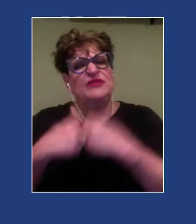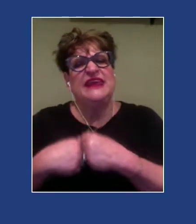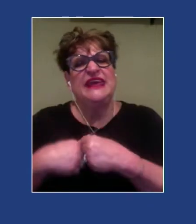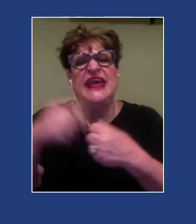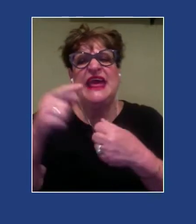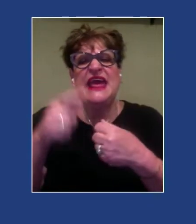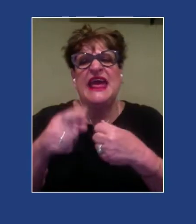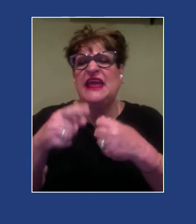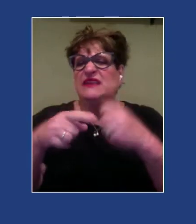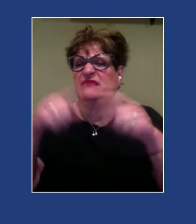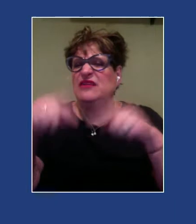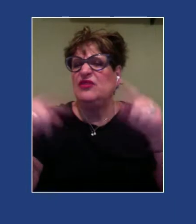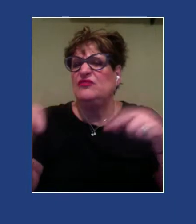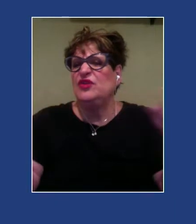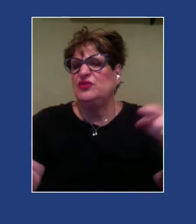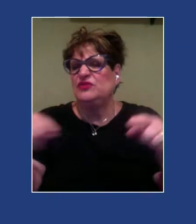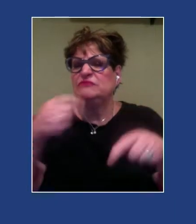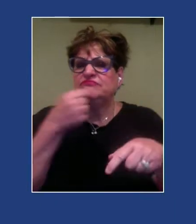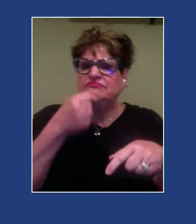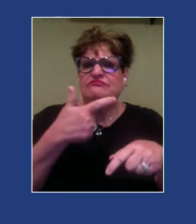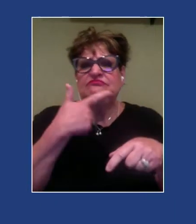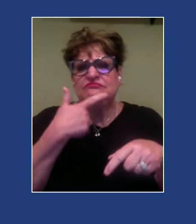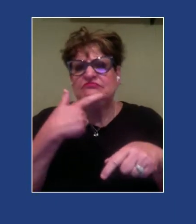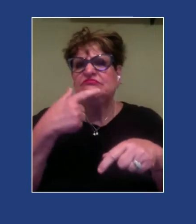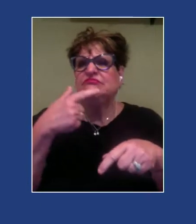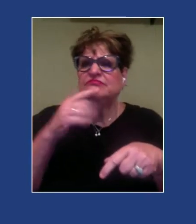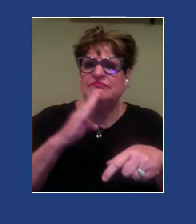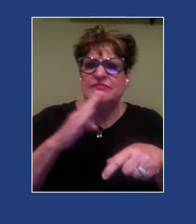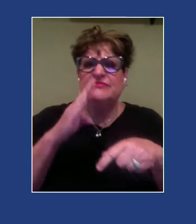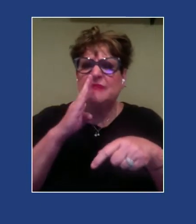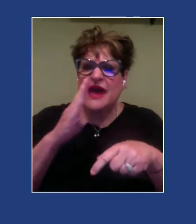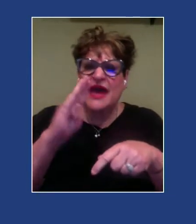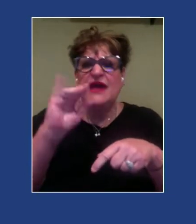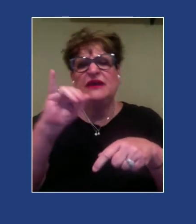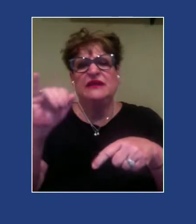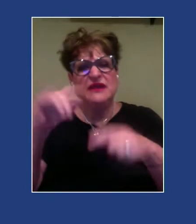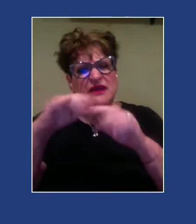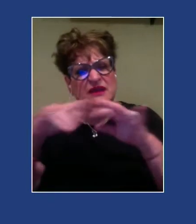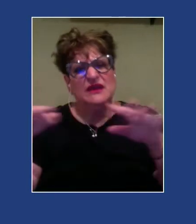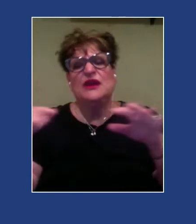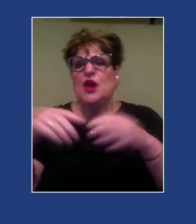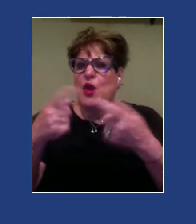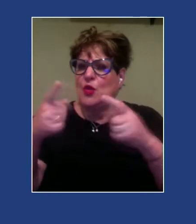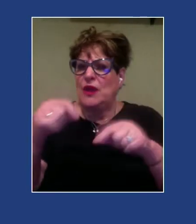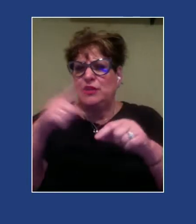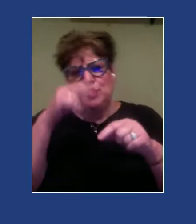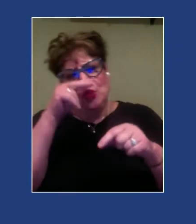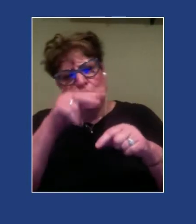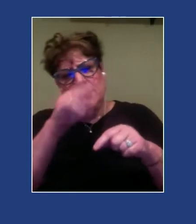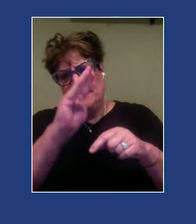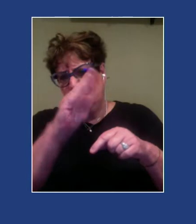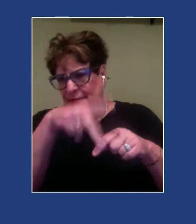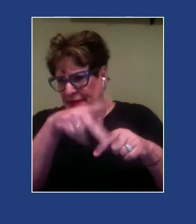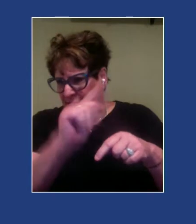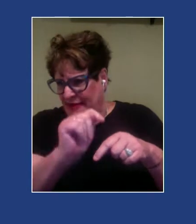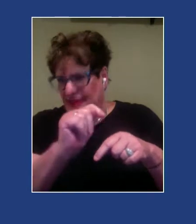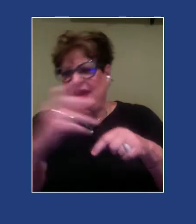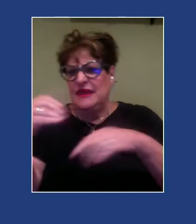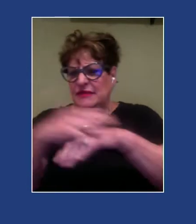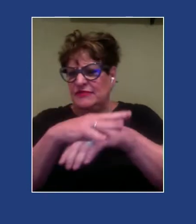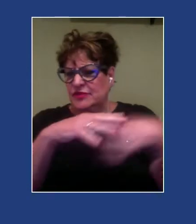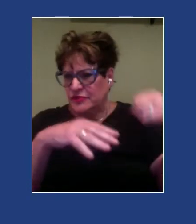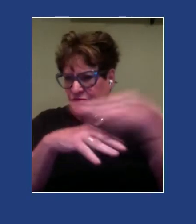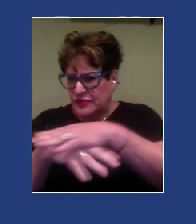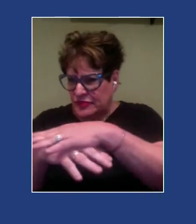diverse communities. We'll apply a gender minority stress framework when considering borderline personality symptoms among transgender and gender diverse